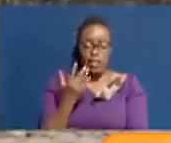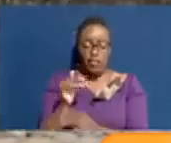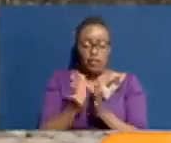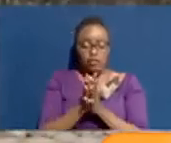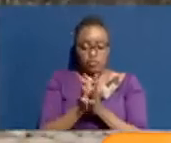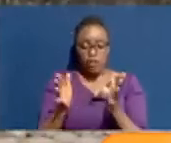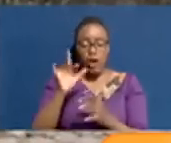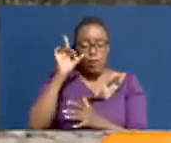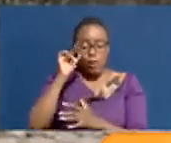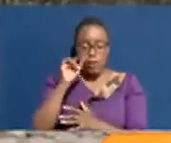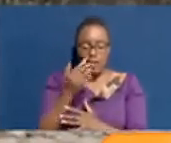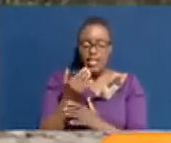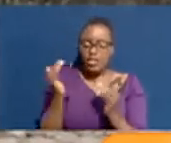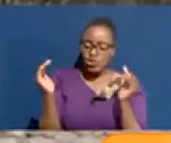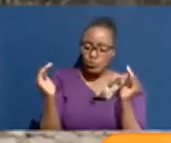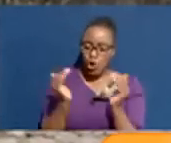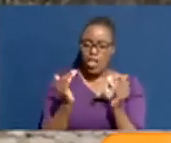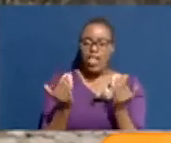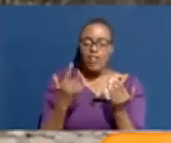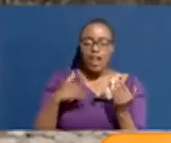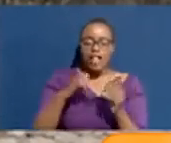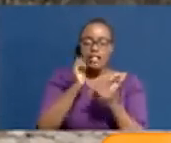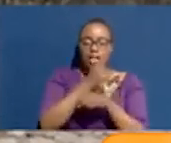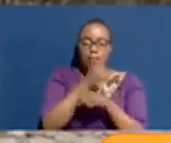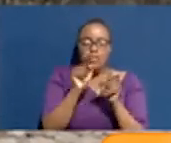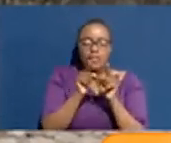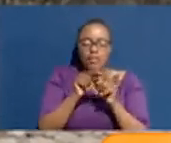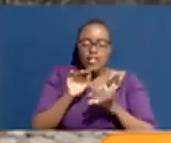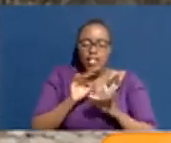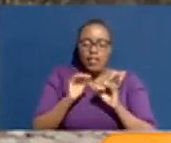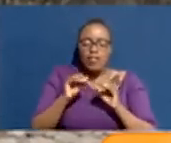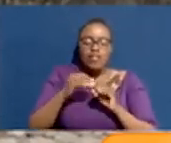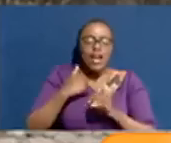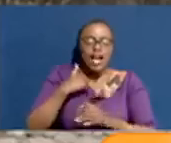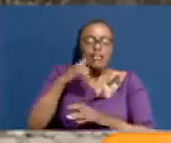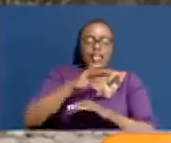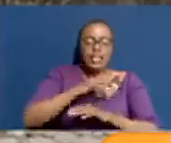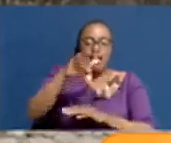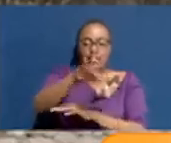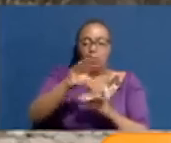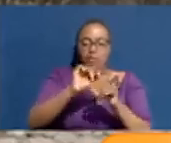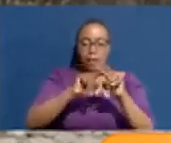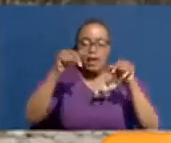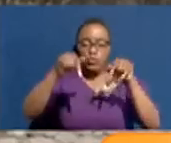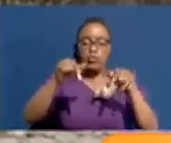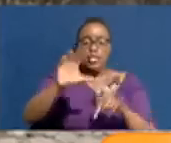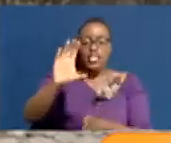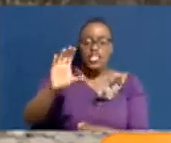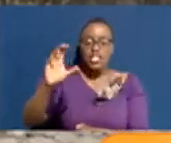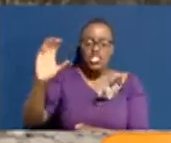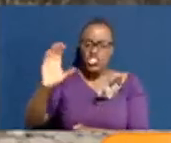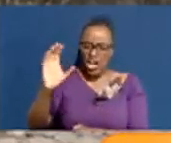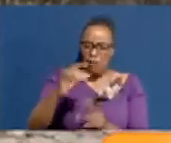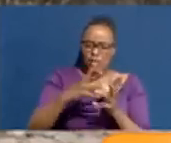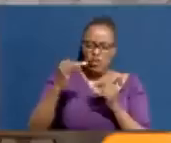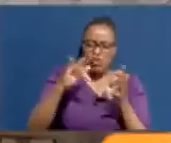outside. Mombasa Island ni ndogo sana. Hatuwezi tukajenga Buxton nyingi. Hakuna nafasi in town. Lakini leo ukenda Changamwe, Changamwe pale ukitoka